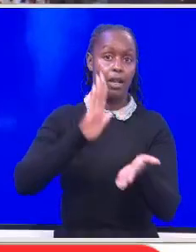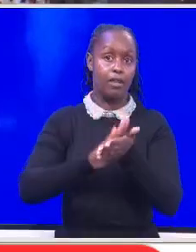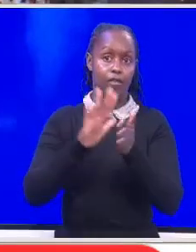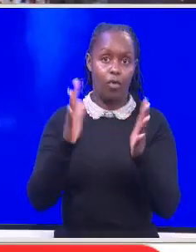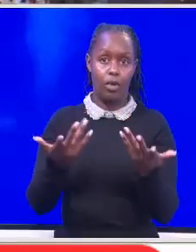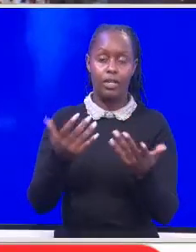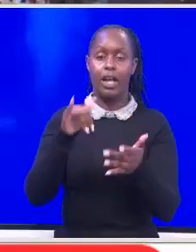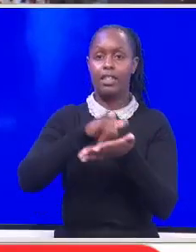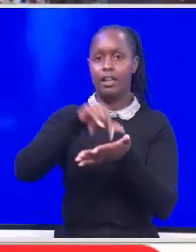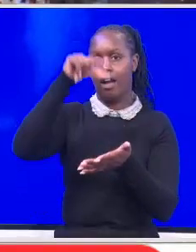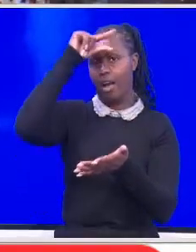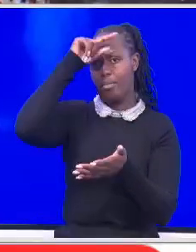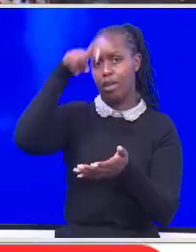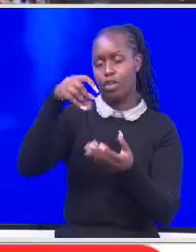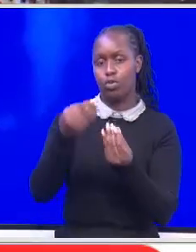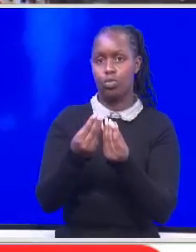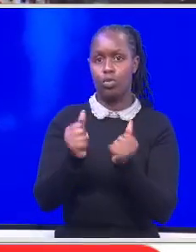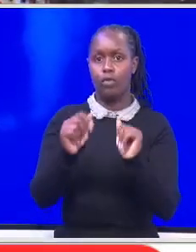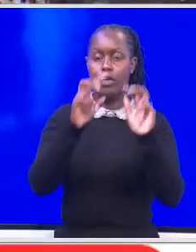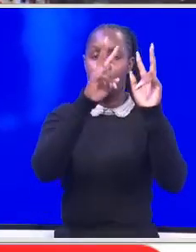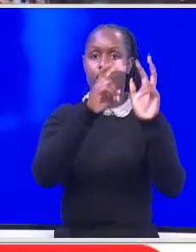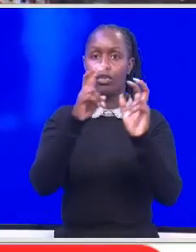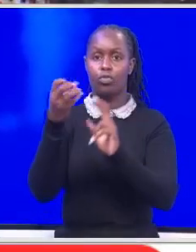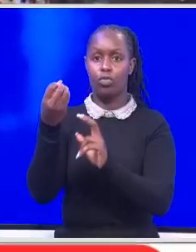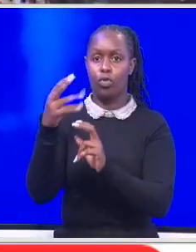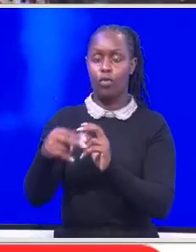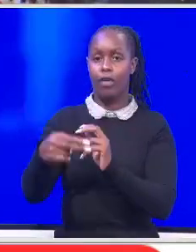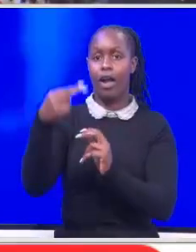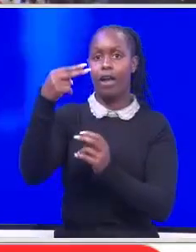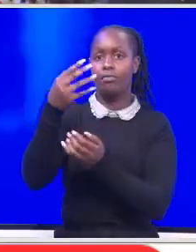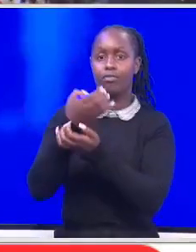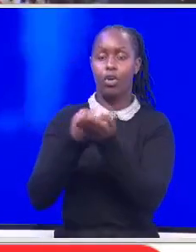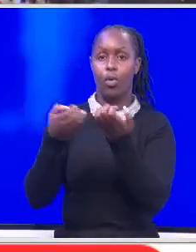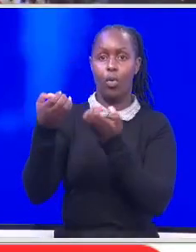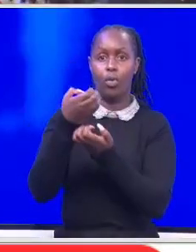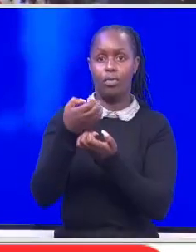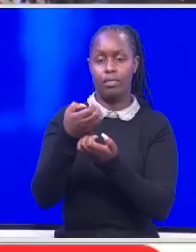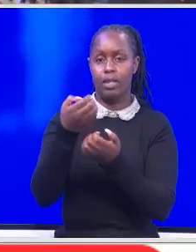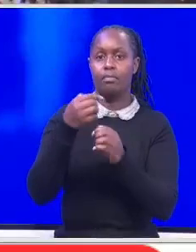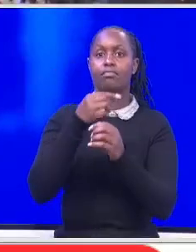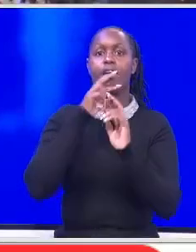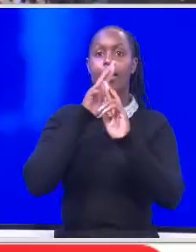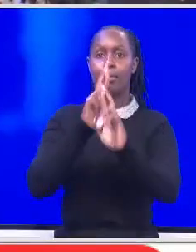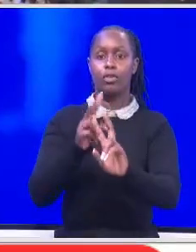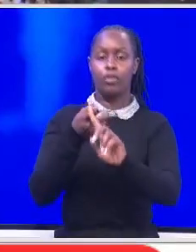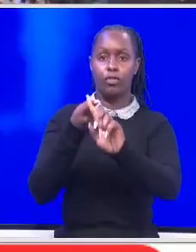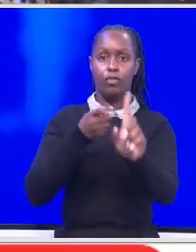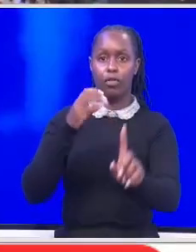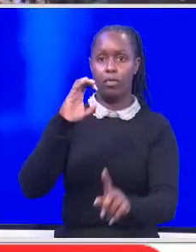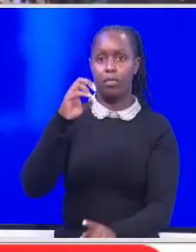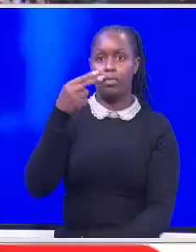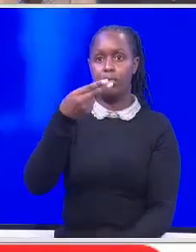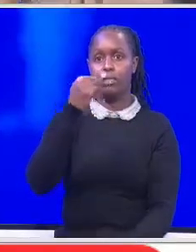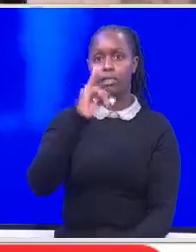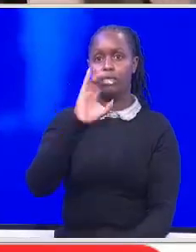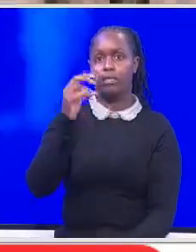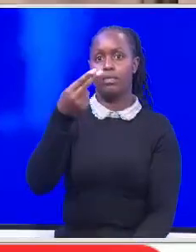government to urgently address the issue of high cost of living. Here now is our very own Chichi Josephine with